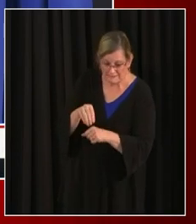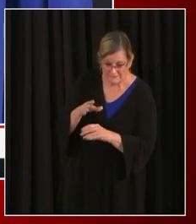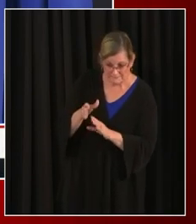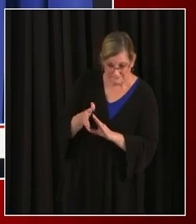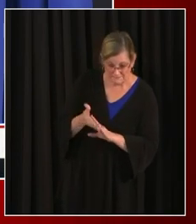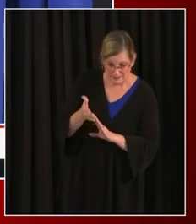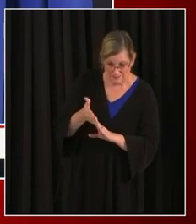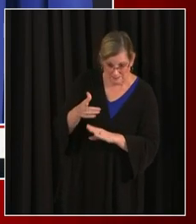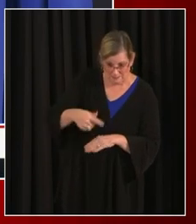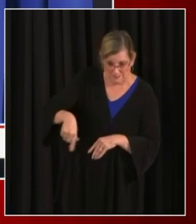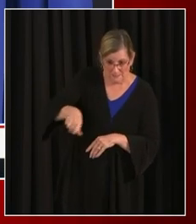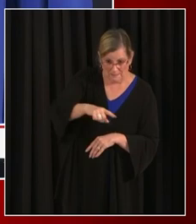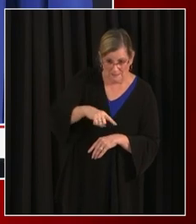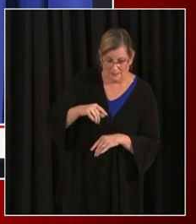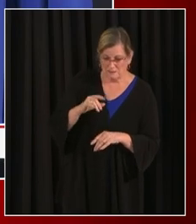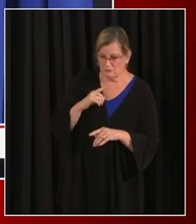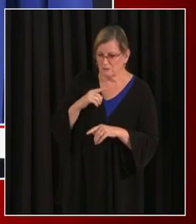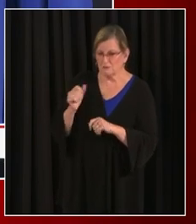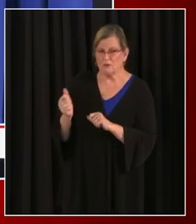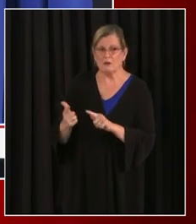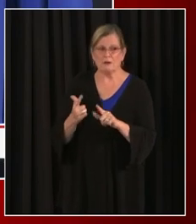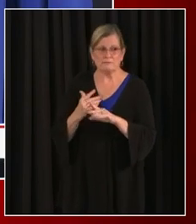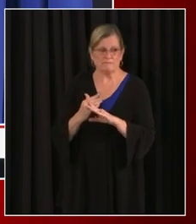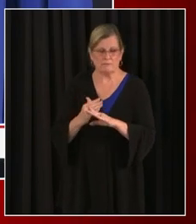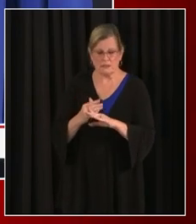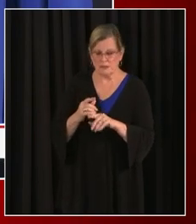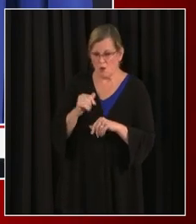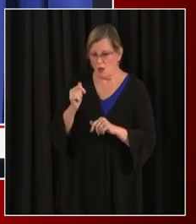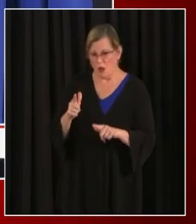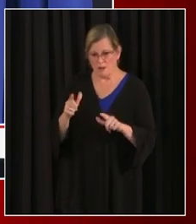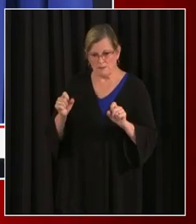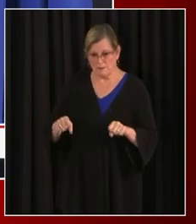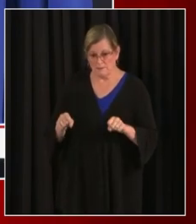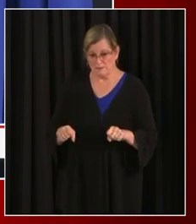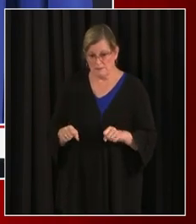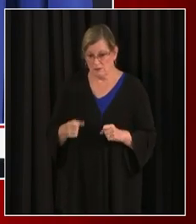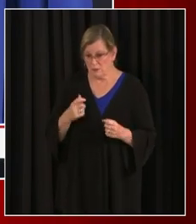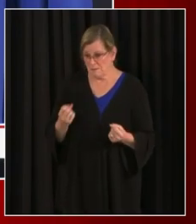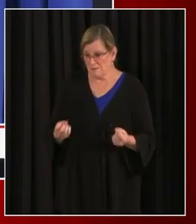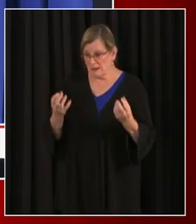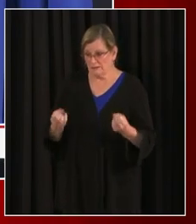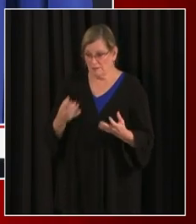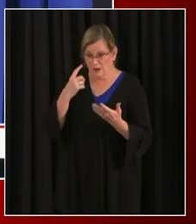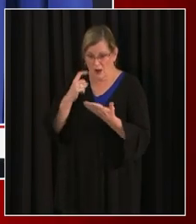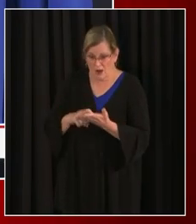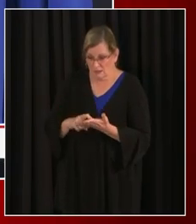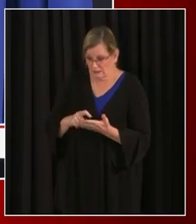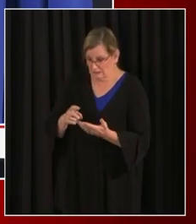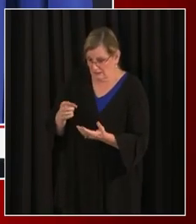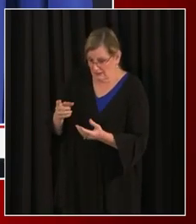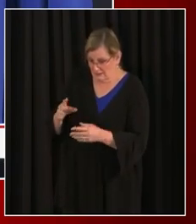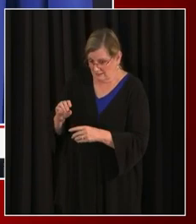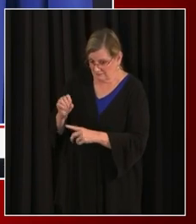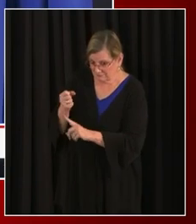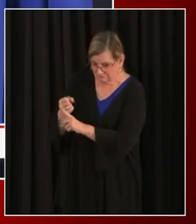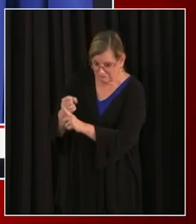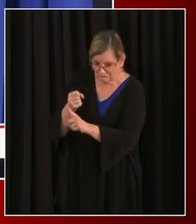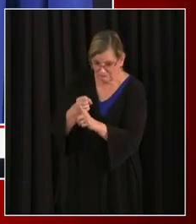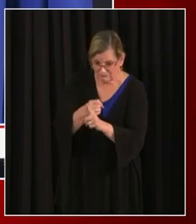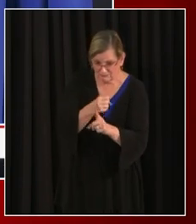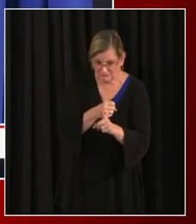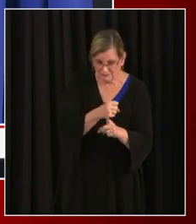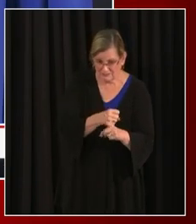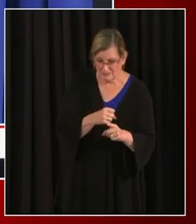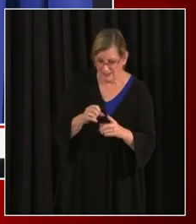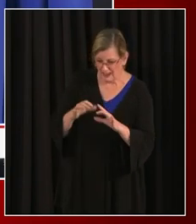operations for as long as possible. If there are multiple cases identified with, or we see a cluster, then that